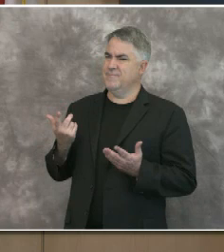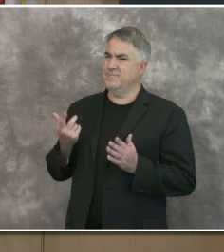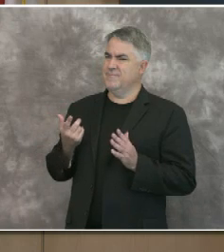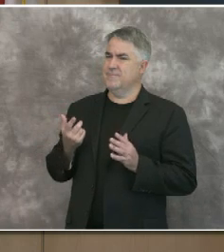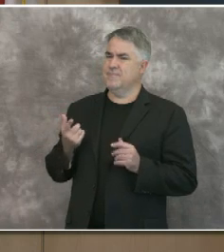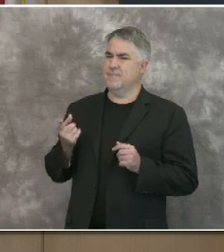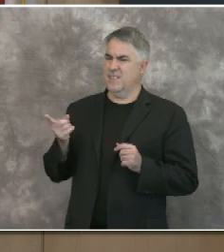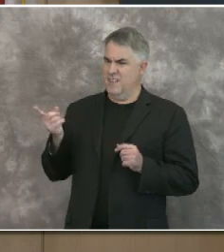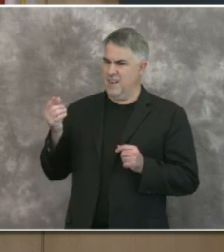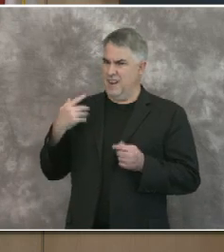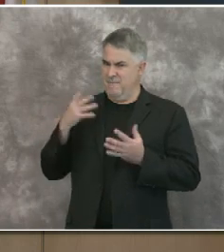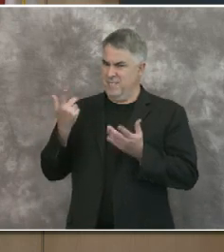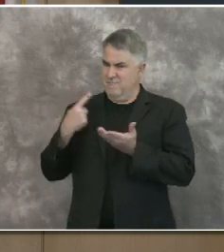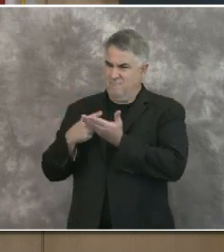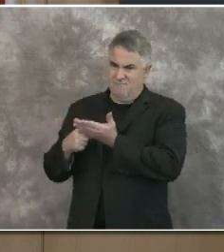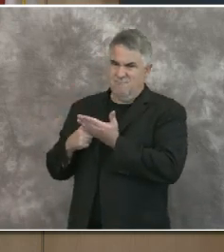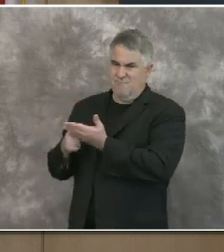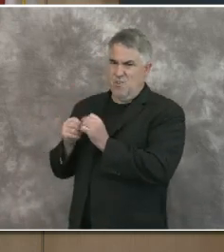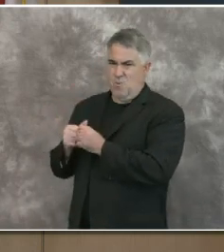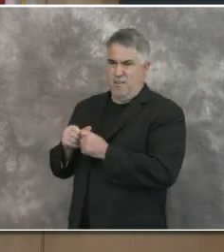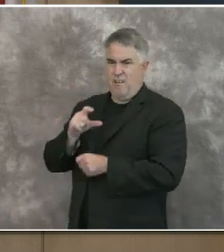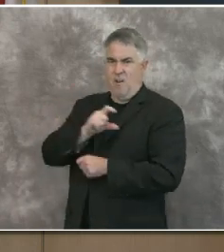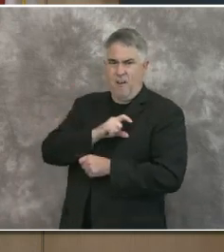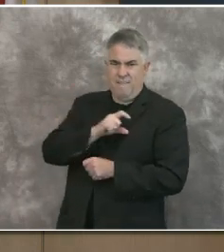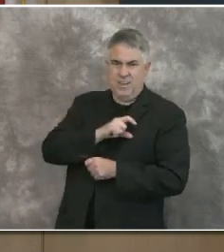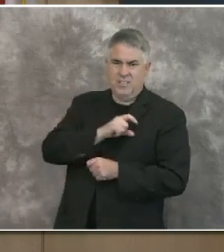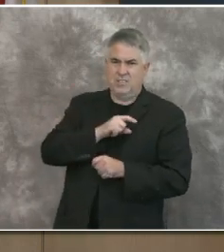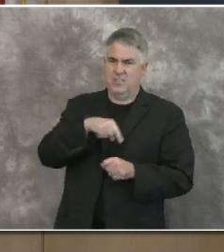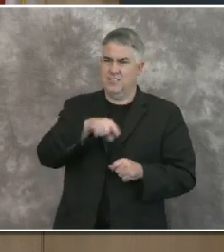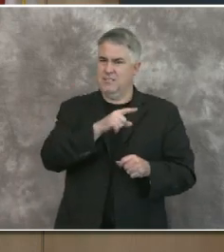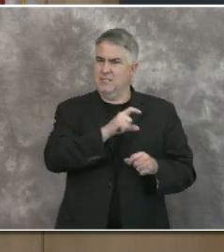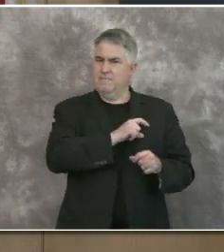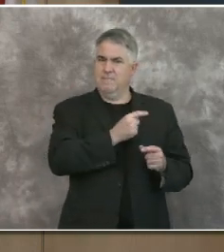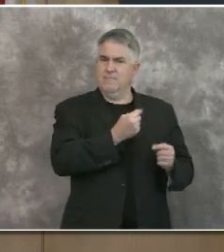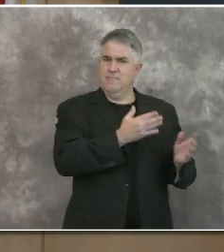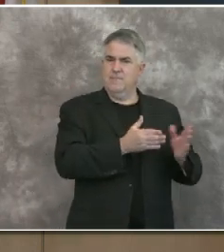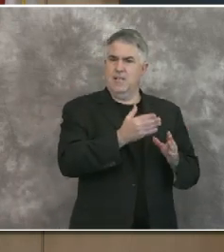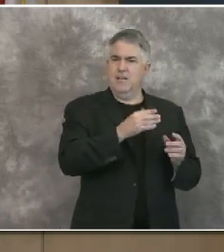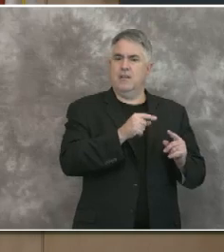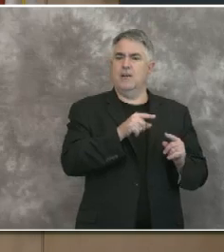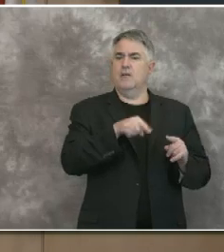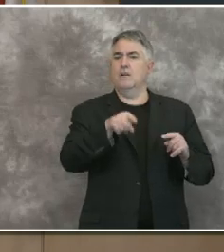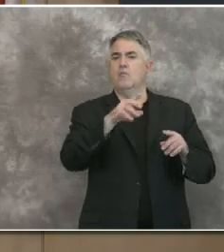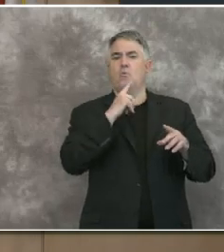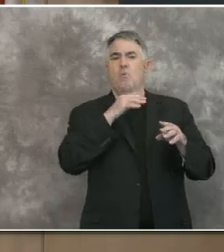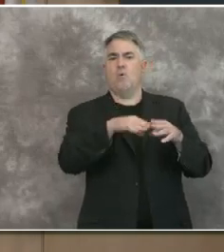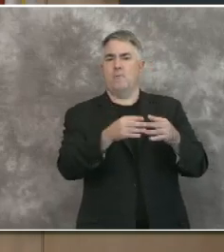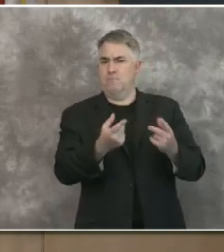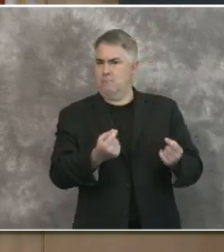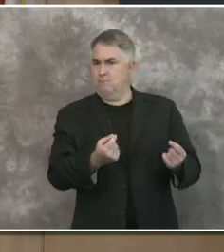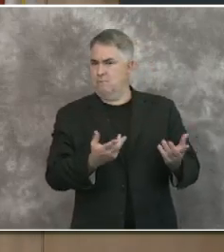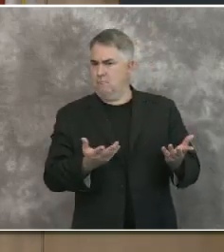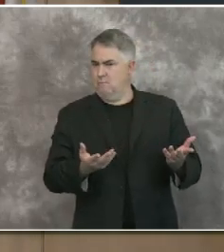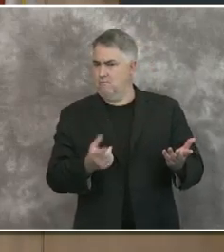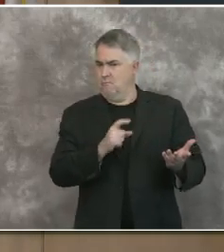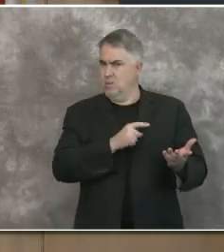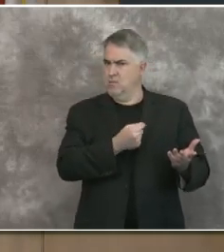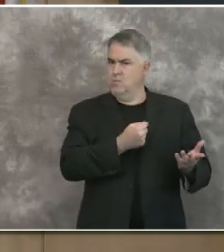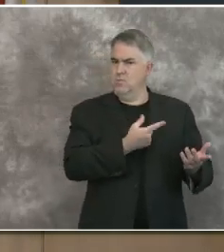conversations have looked like with local law enforcement. Okay. Supervisor Fletcher is going to respond.